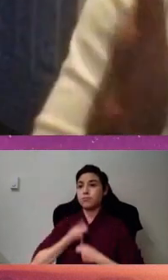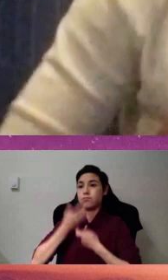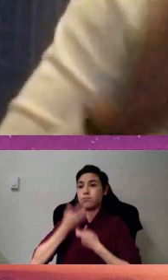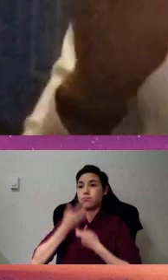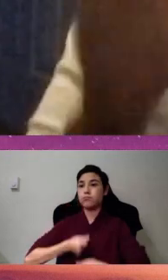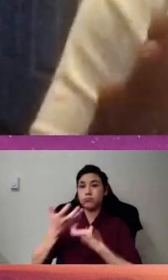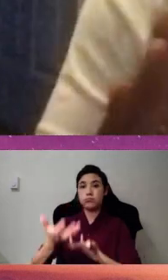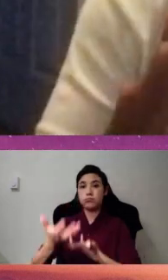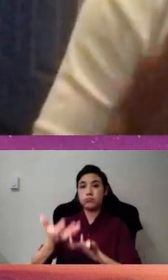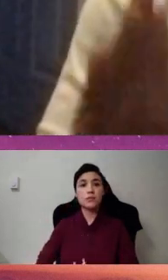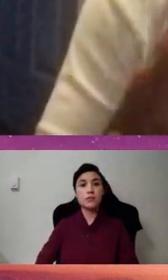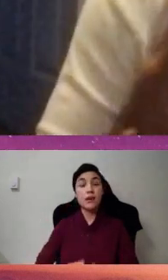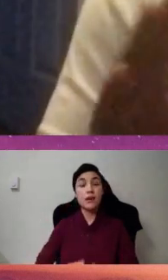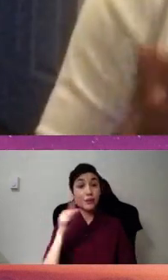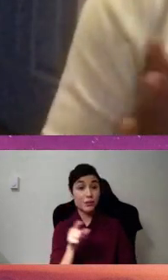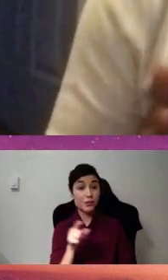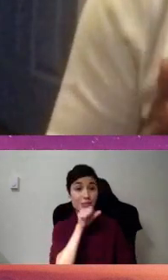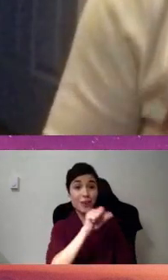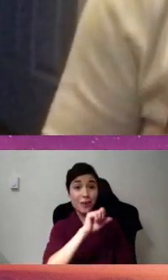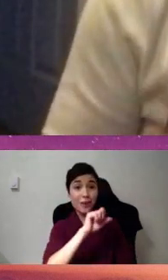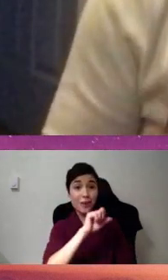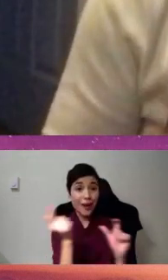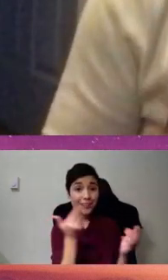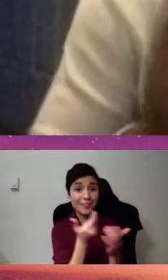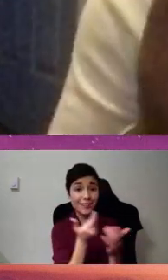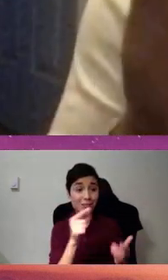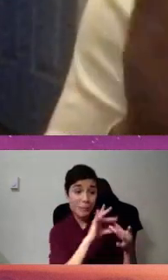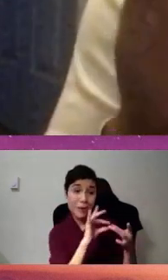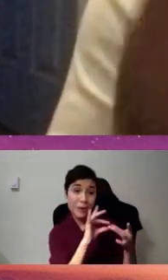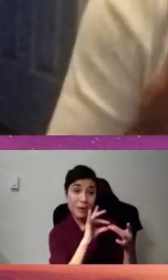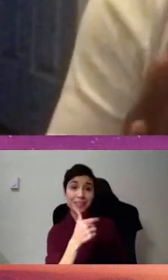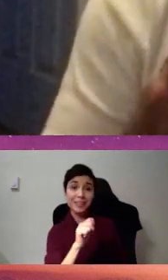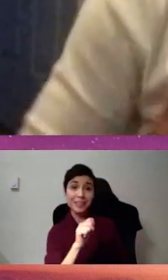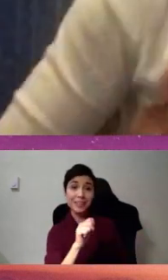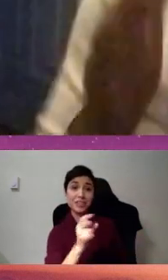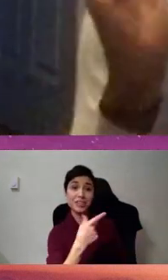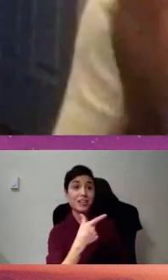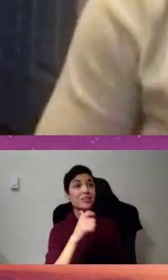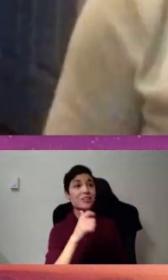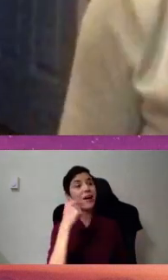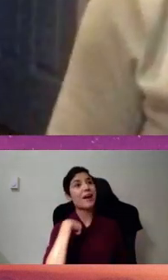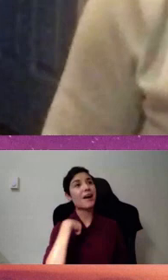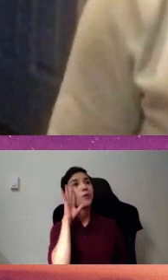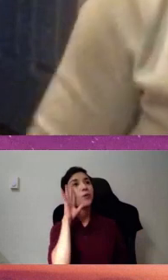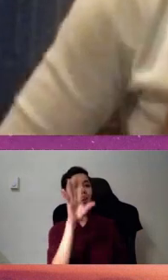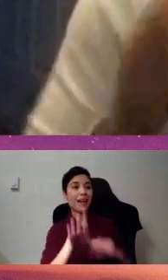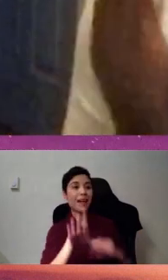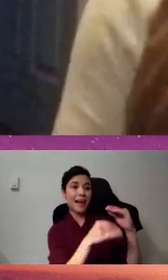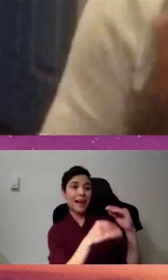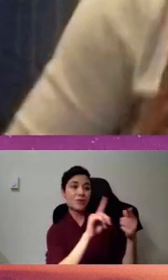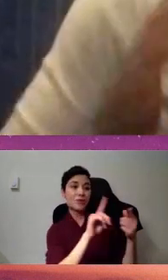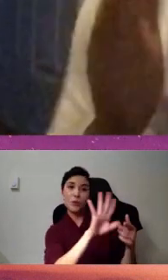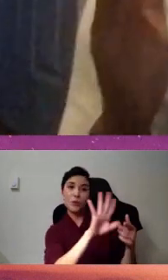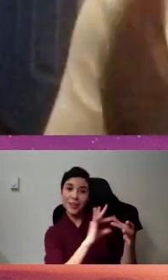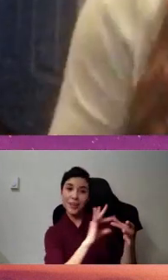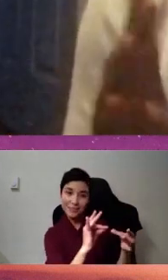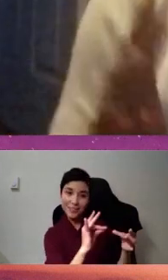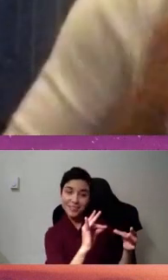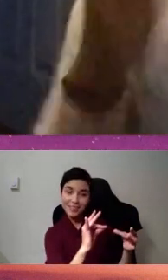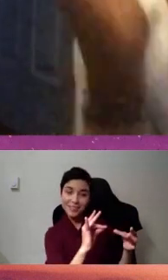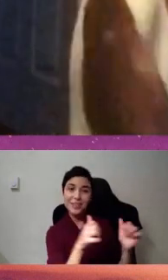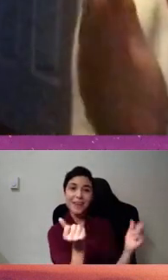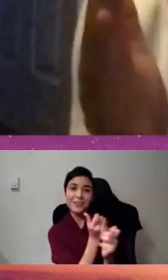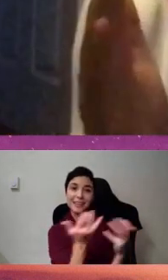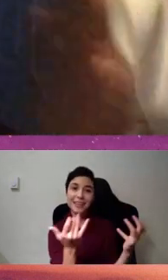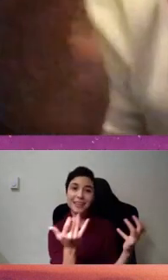just love a lot of things that you're saying, so I'm gonna like use this as a lot of key points to what I'm sharing right now. But I love that you brought up that rabbit and how it was playing in your